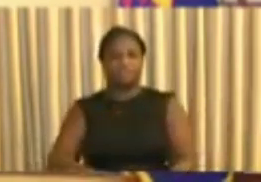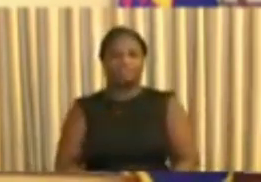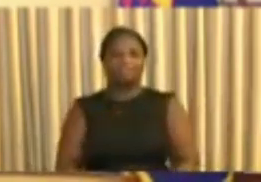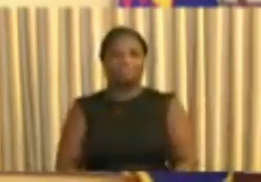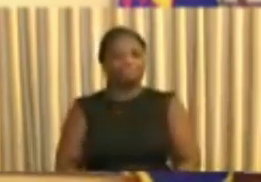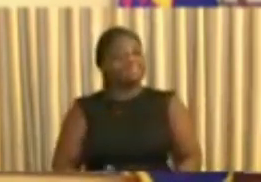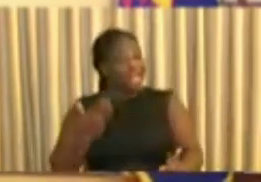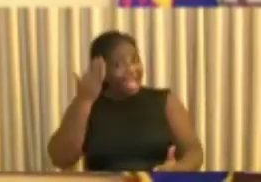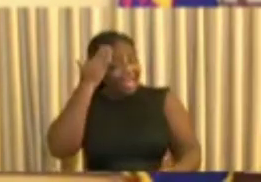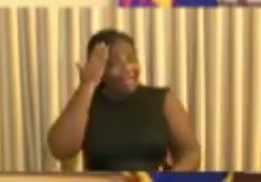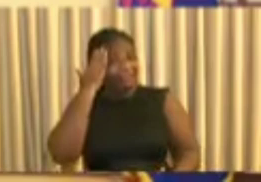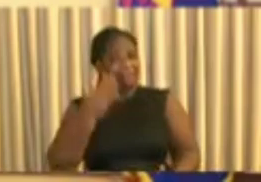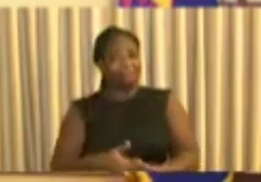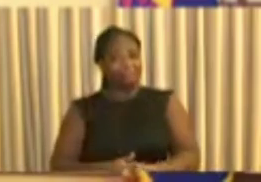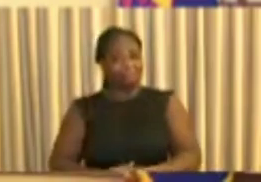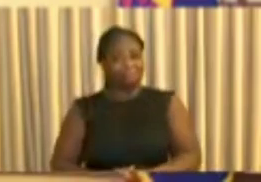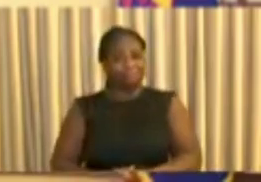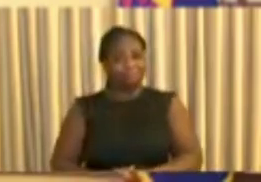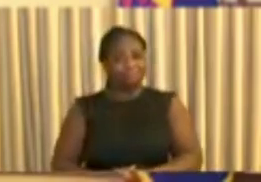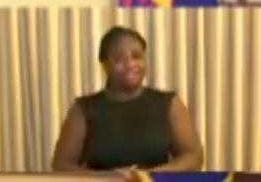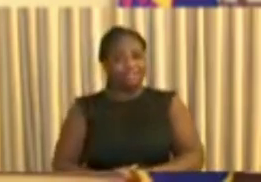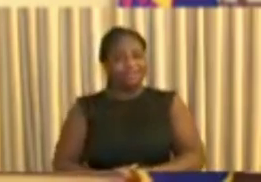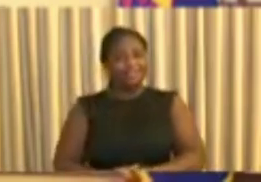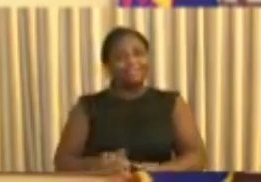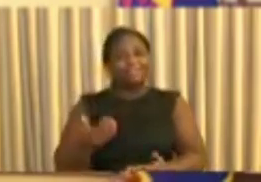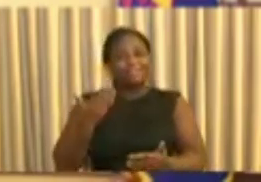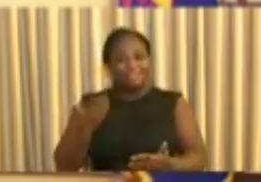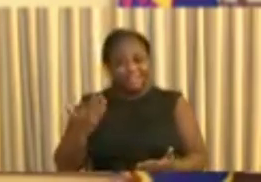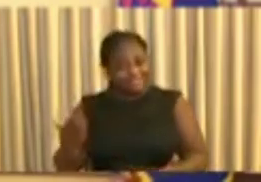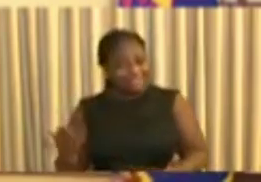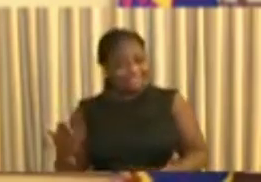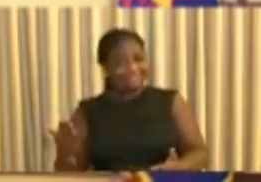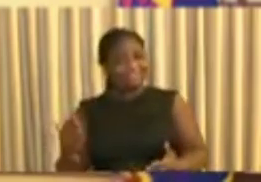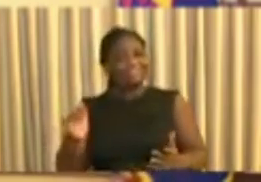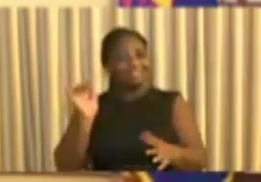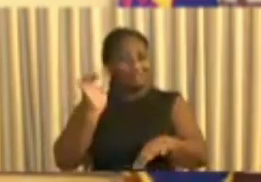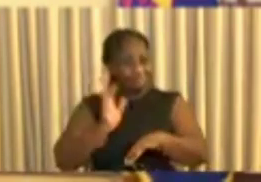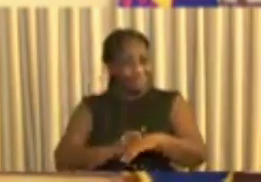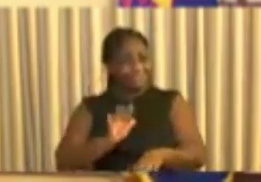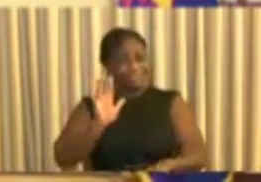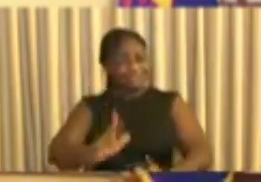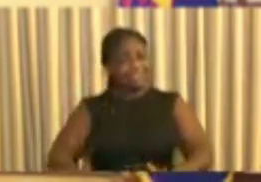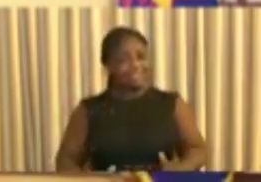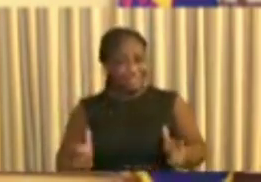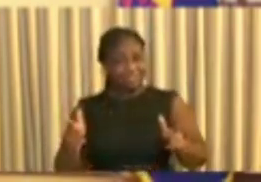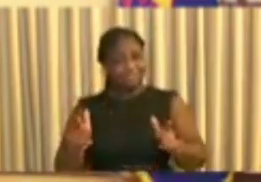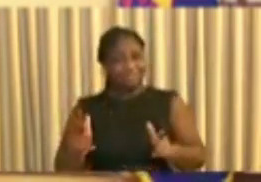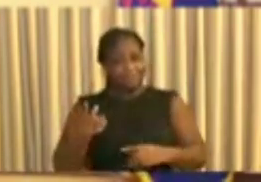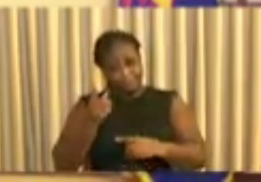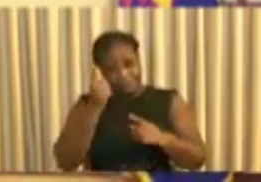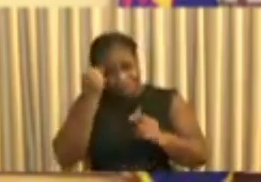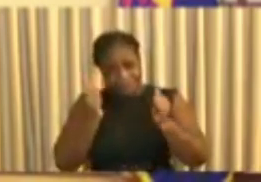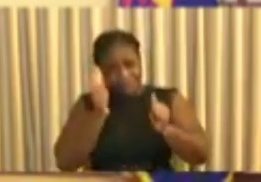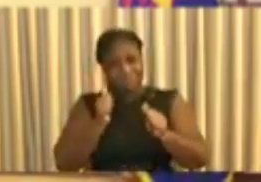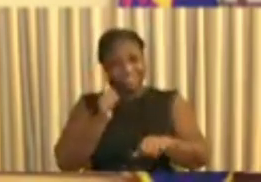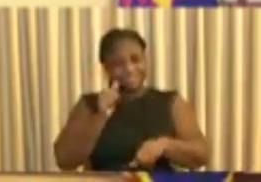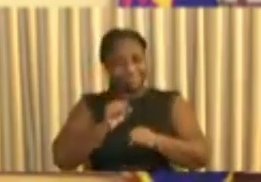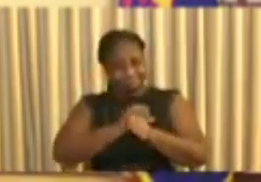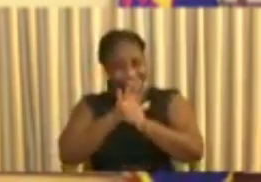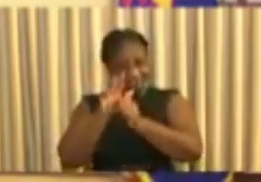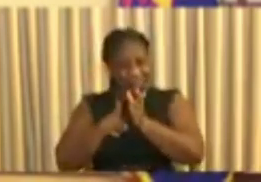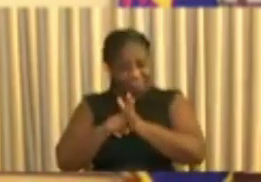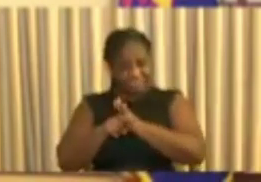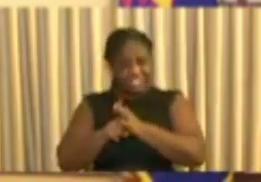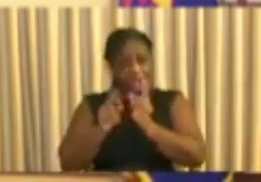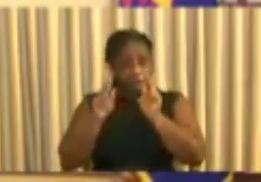distancing. I'm fully aware of the disruptions to your lives occasioned by these measures, your